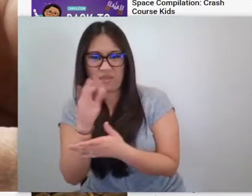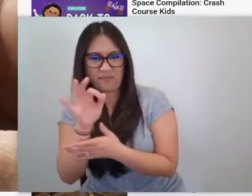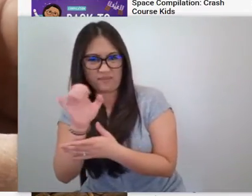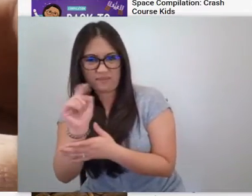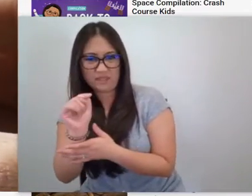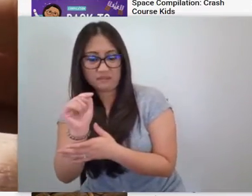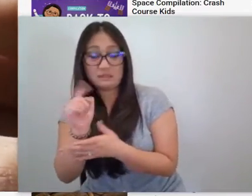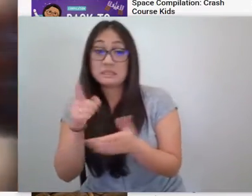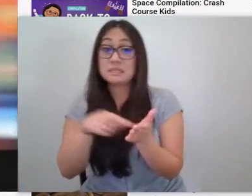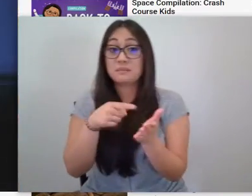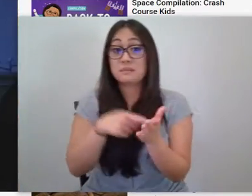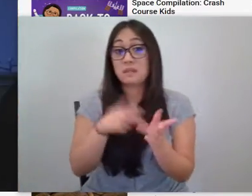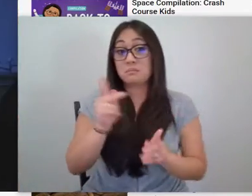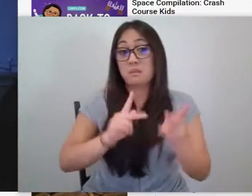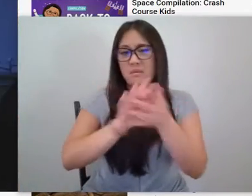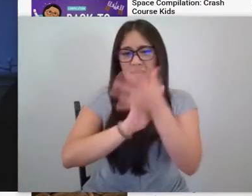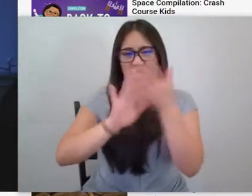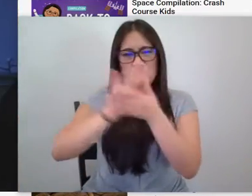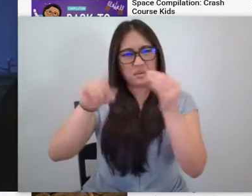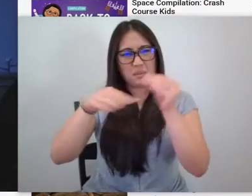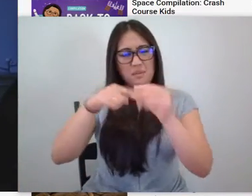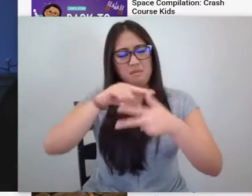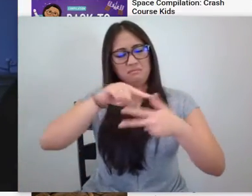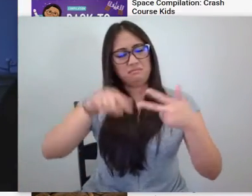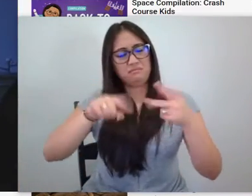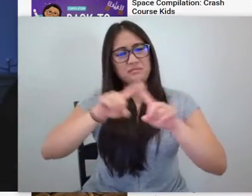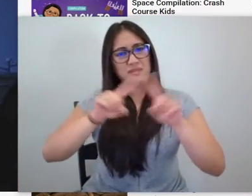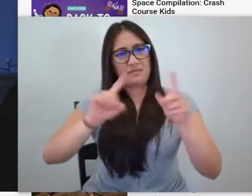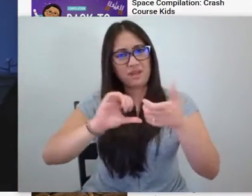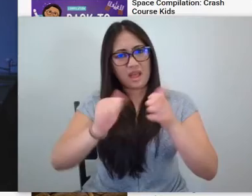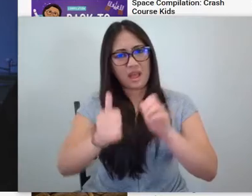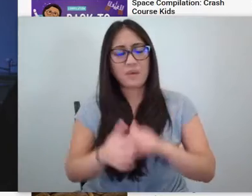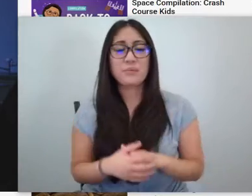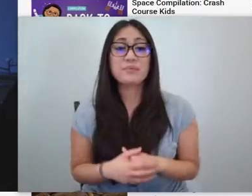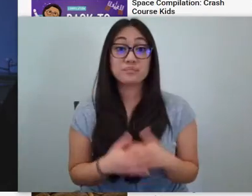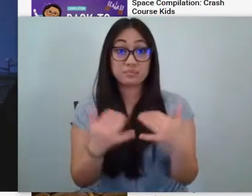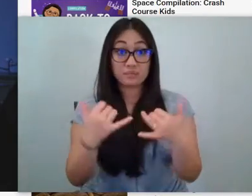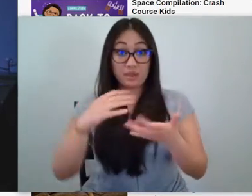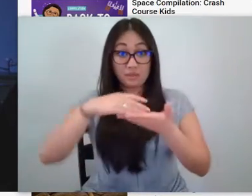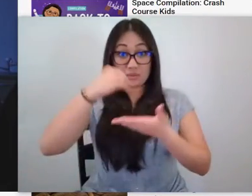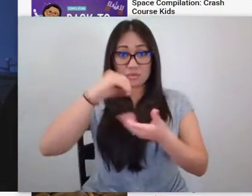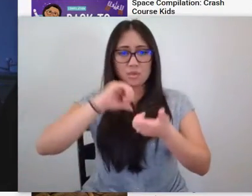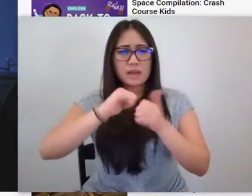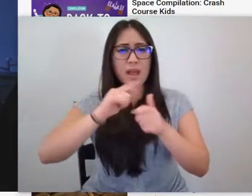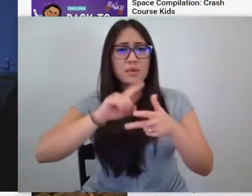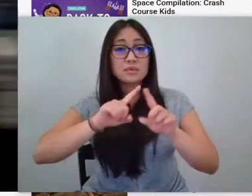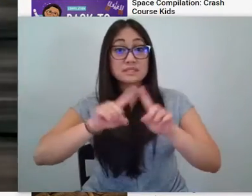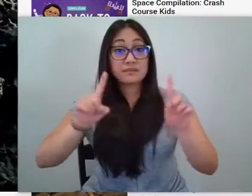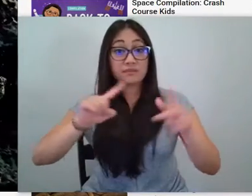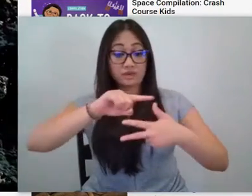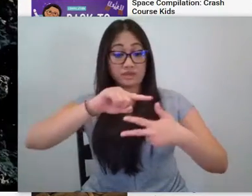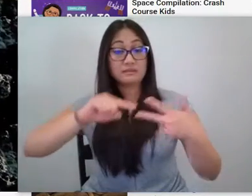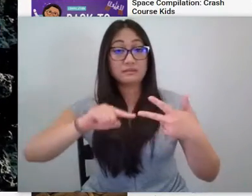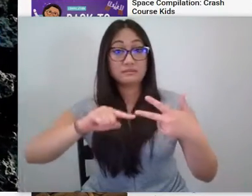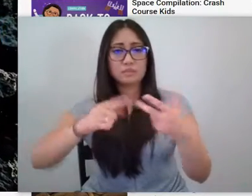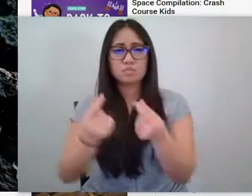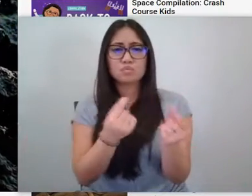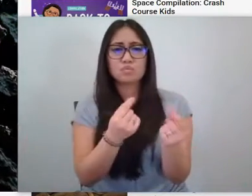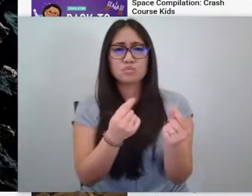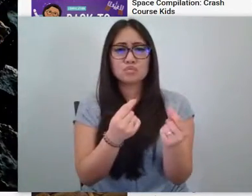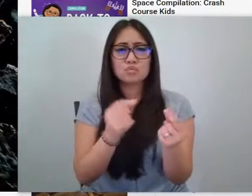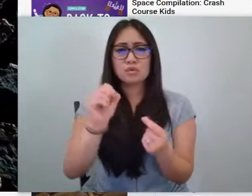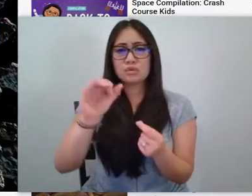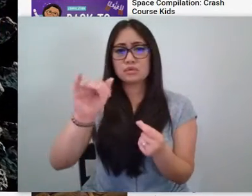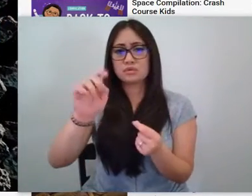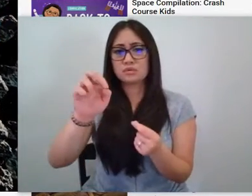differences between these rocks. Let's find out what makes each of them different and what they do in our solar system. Asteroids